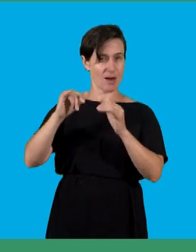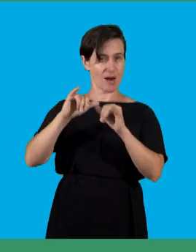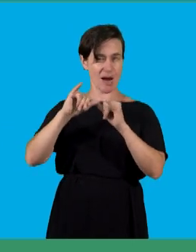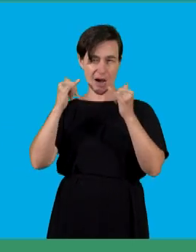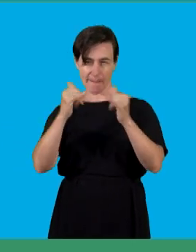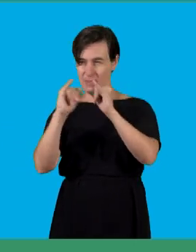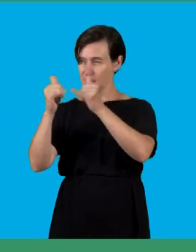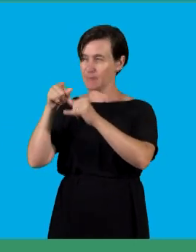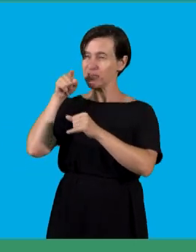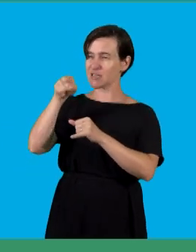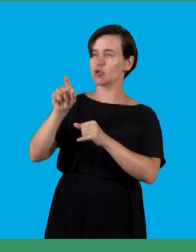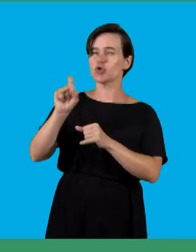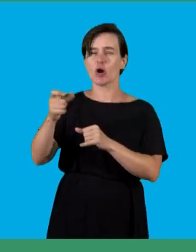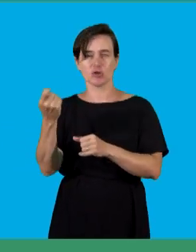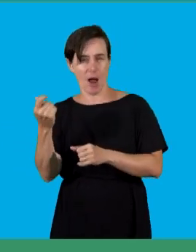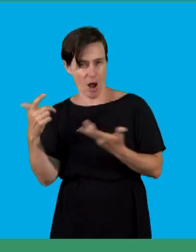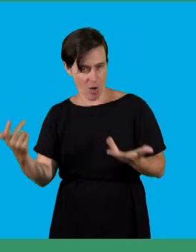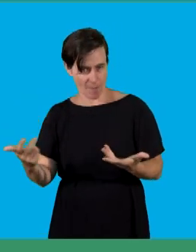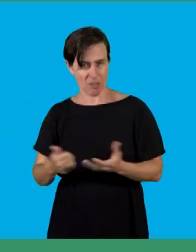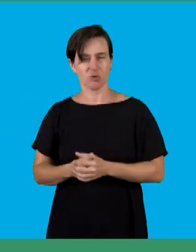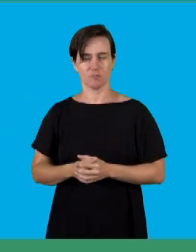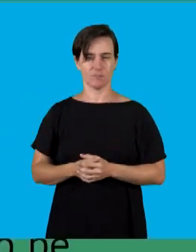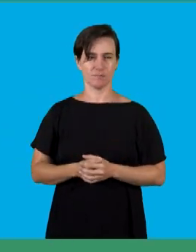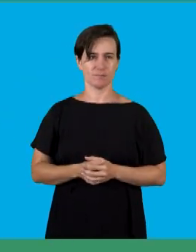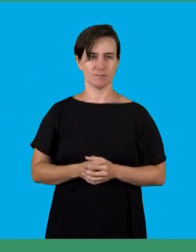our competitors are already charging.